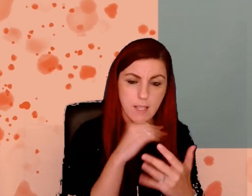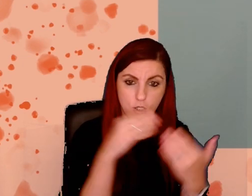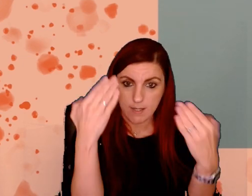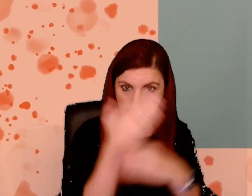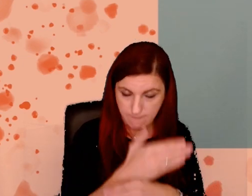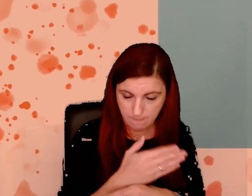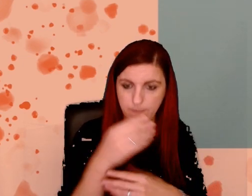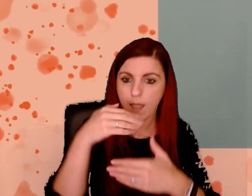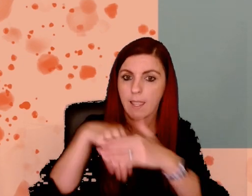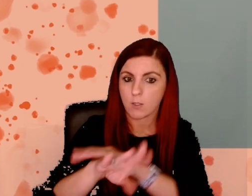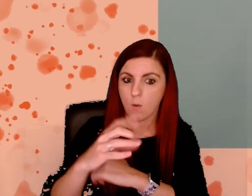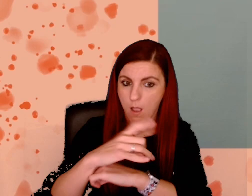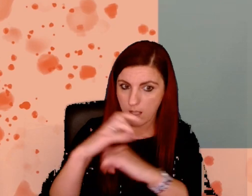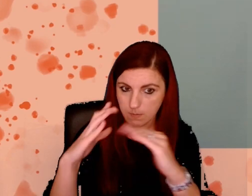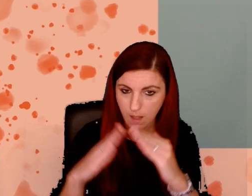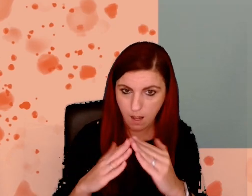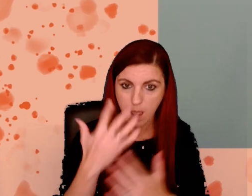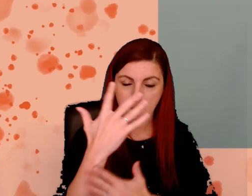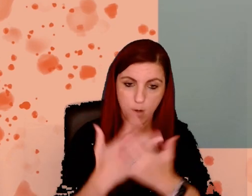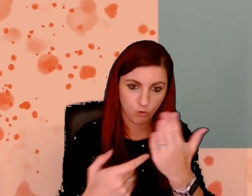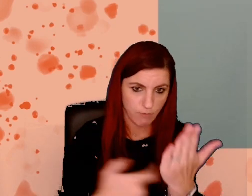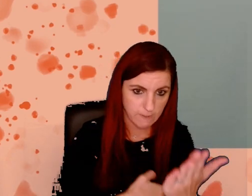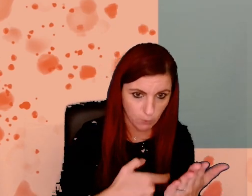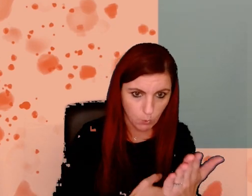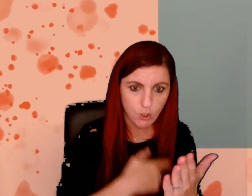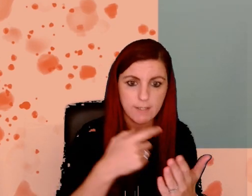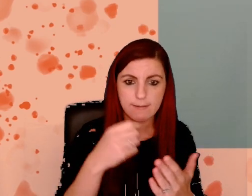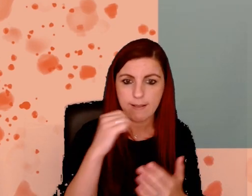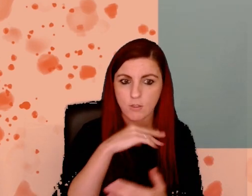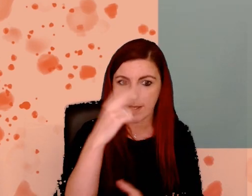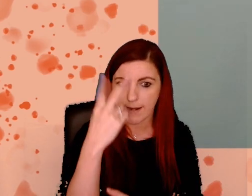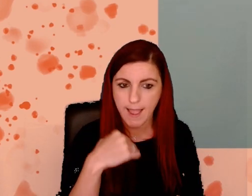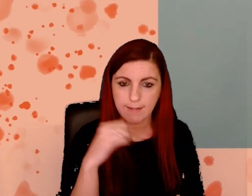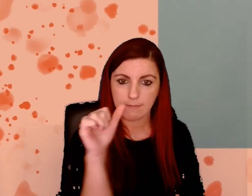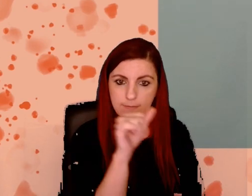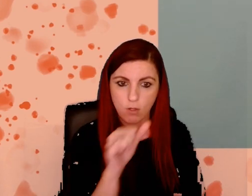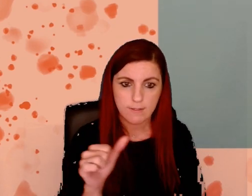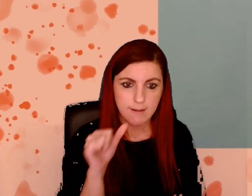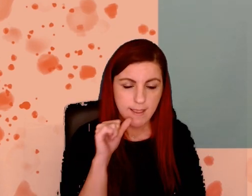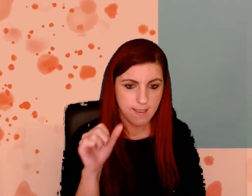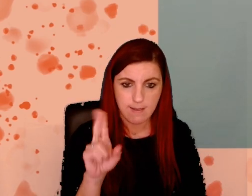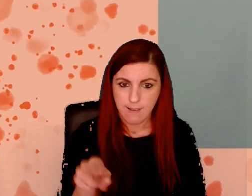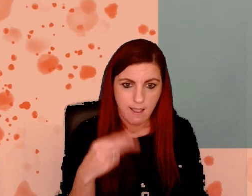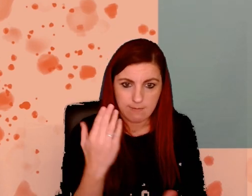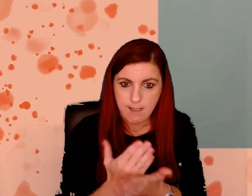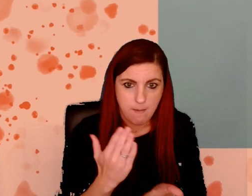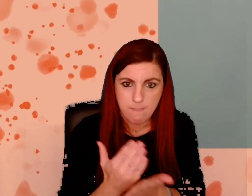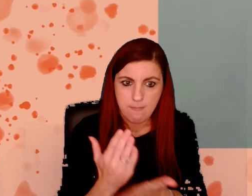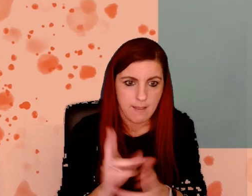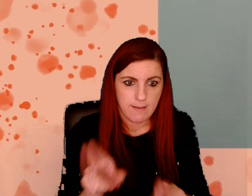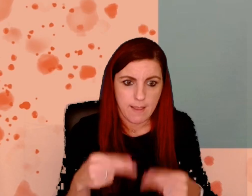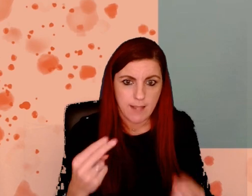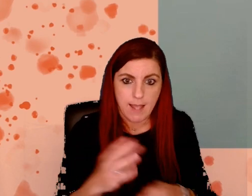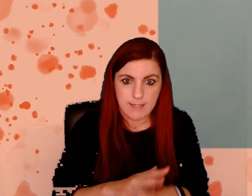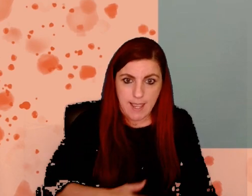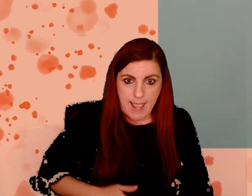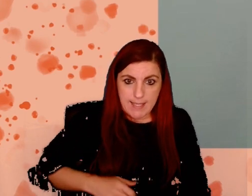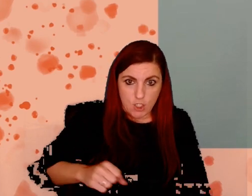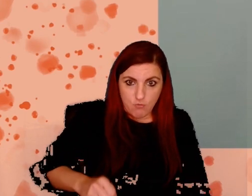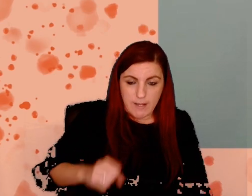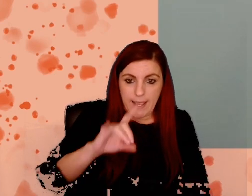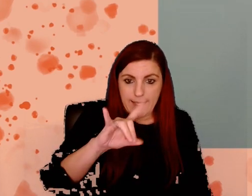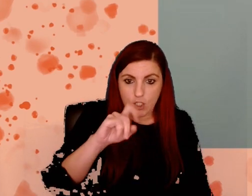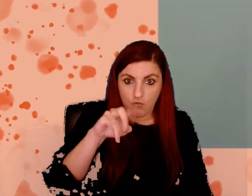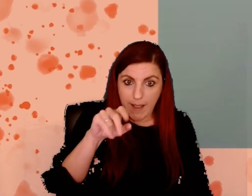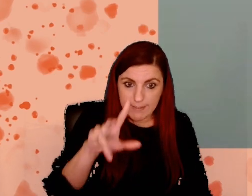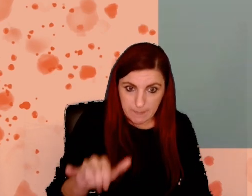Taken to hospital, blood transfusions, Saturday night, Sunday. Couldn't stop it. Had a hysterectomy on